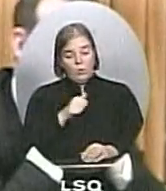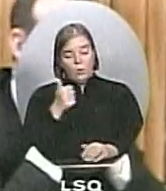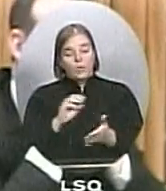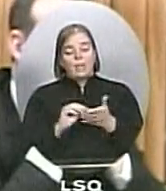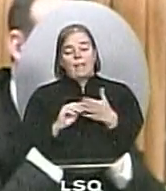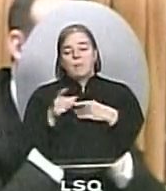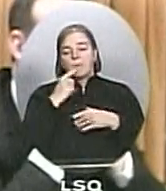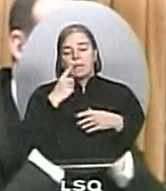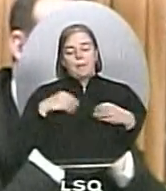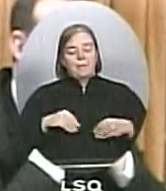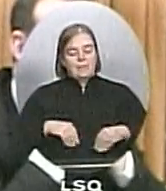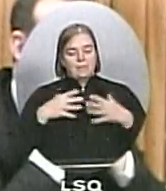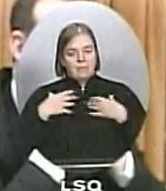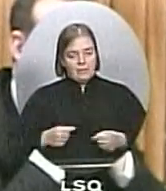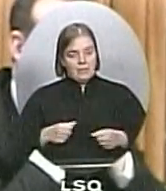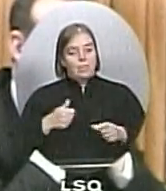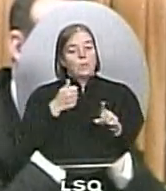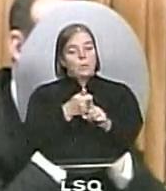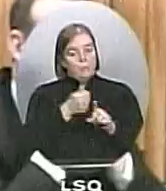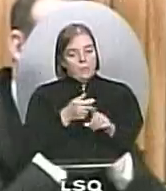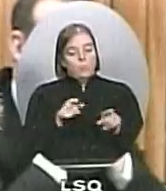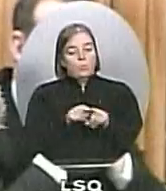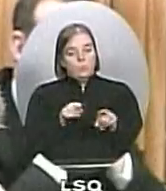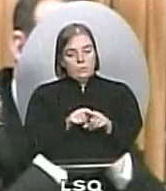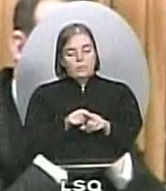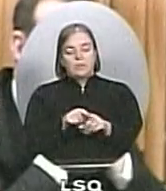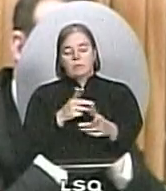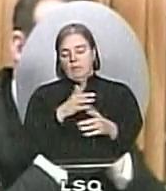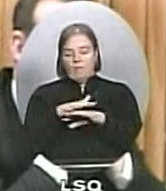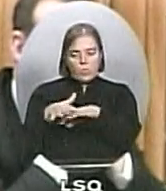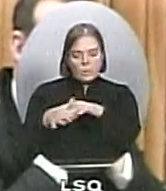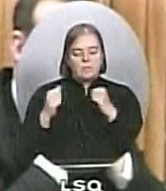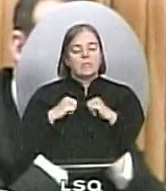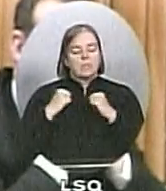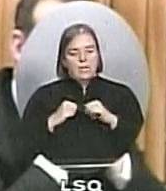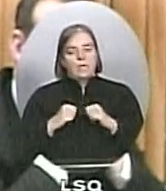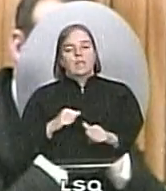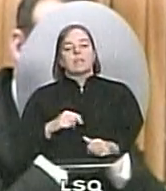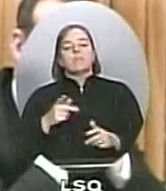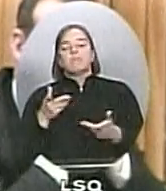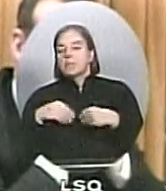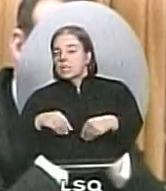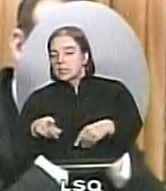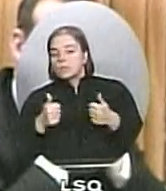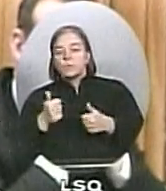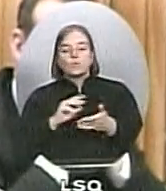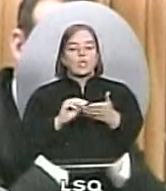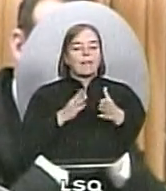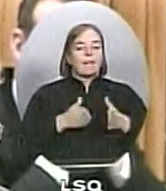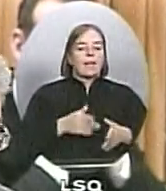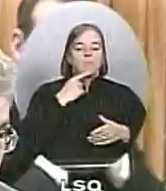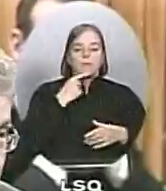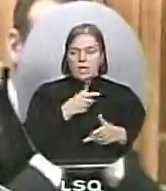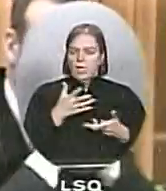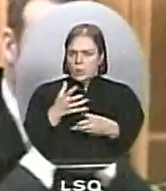simple question. Did either minister or parliamentary secretary receive any financial considerations from the people they wrote to support?